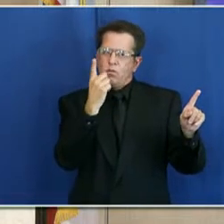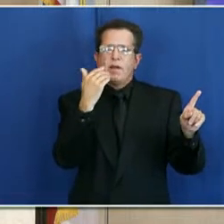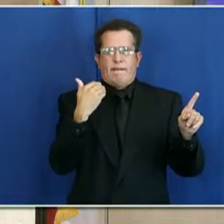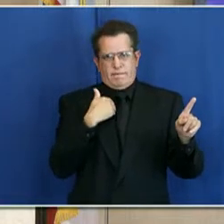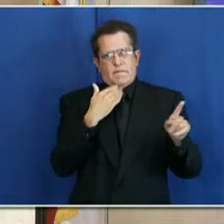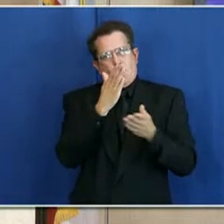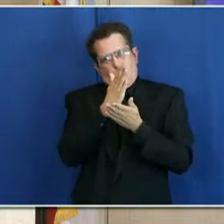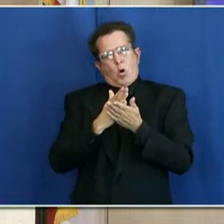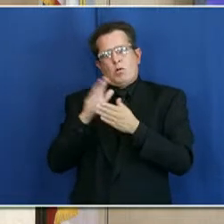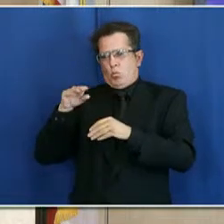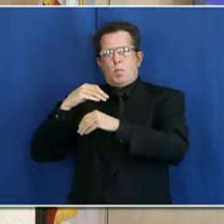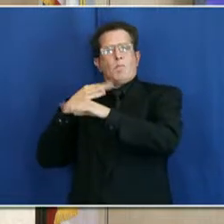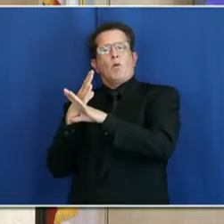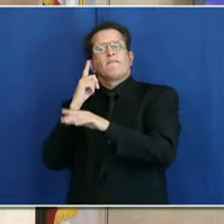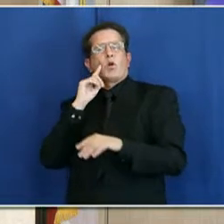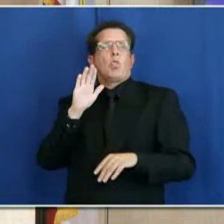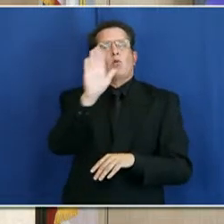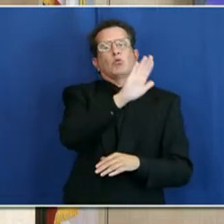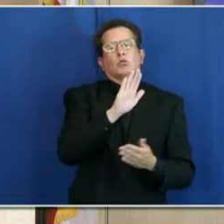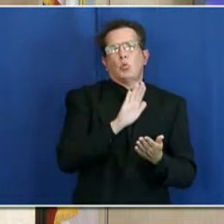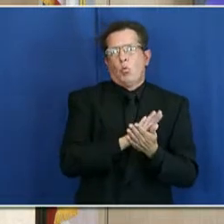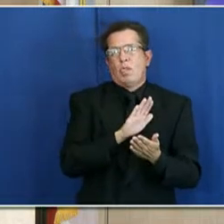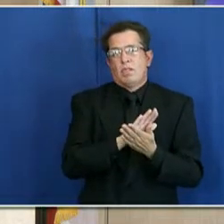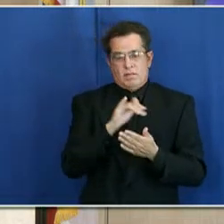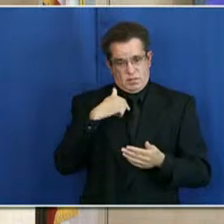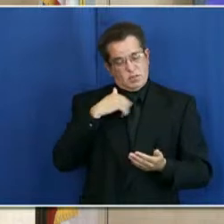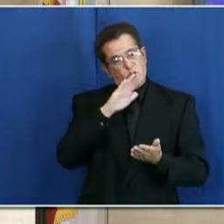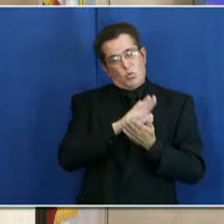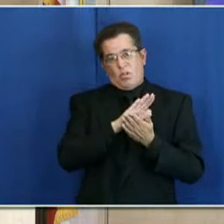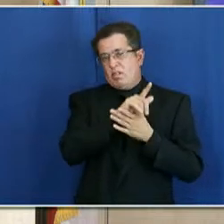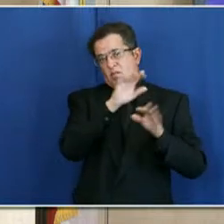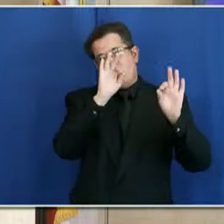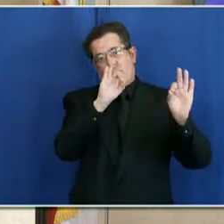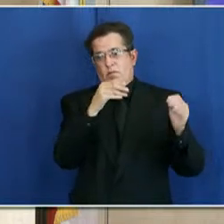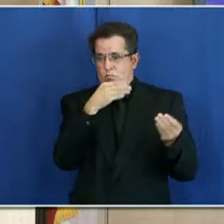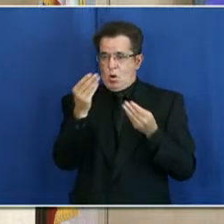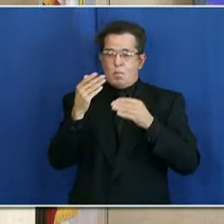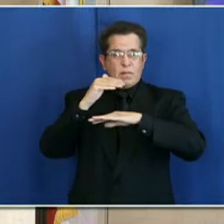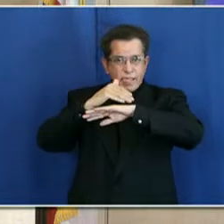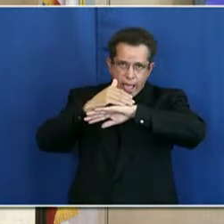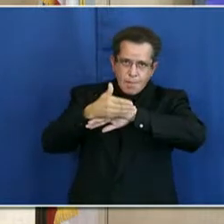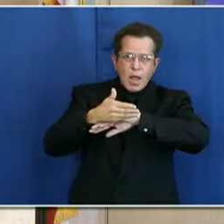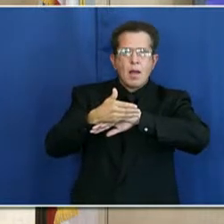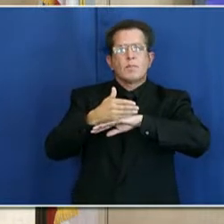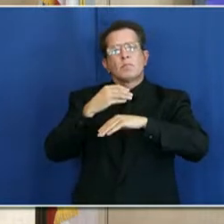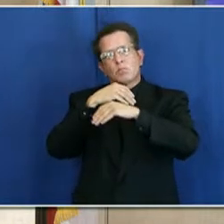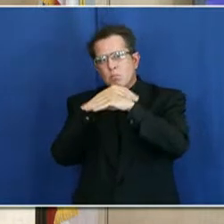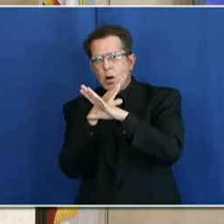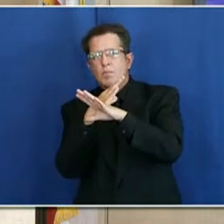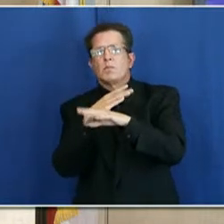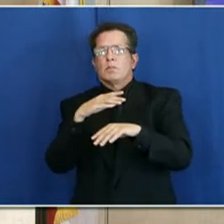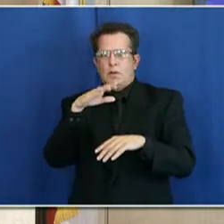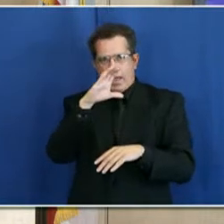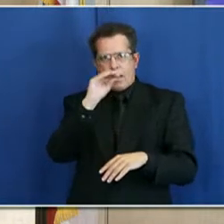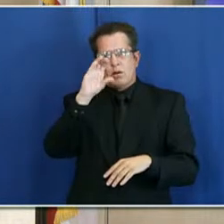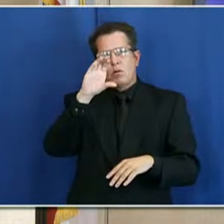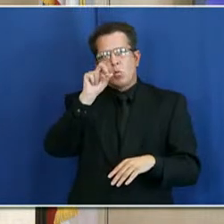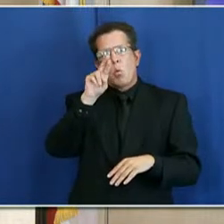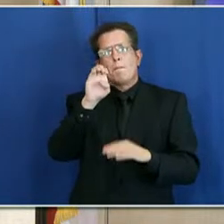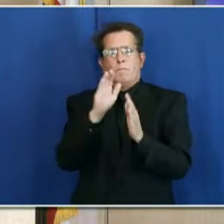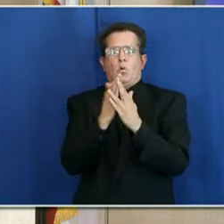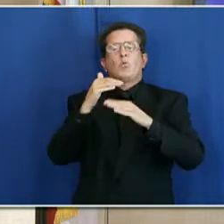to their education. Our schools have done a great job in providing devices and tablets and Chromebooks and negotiating